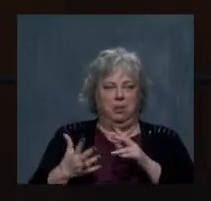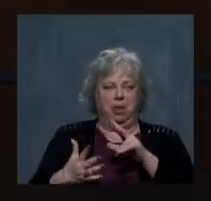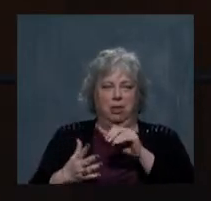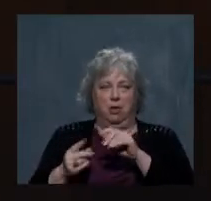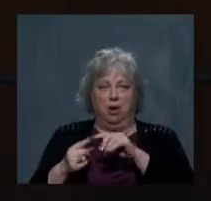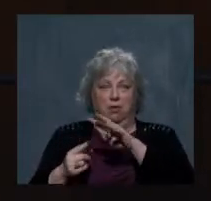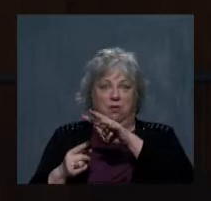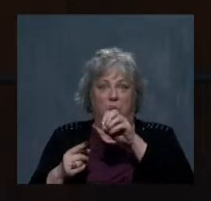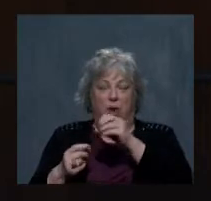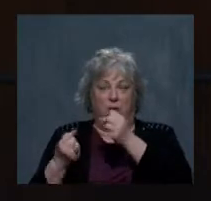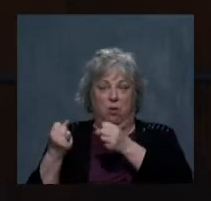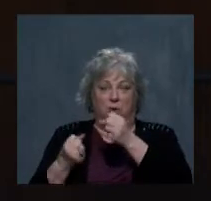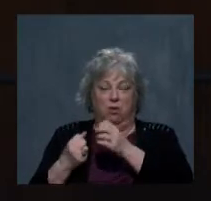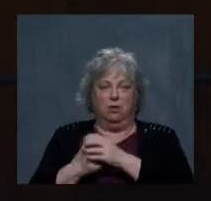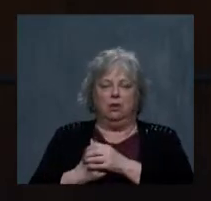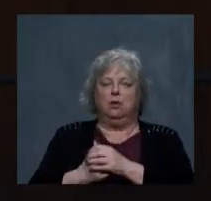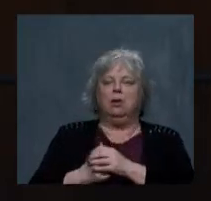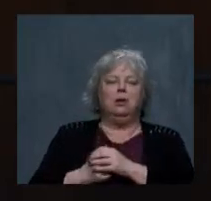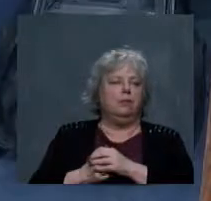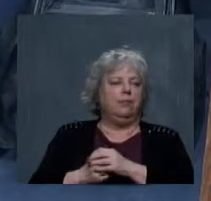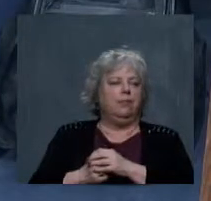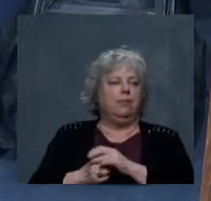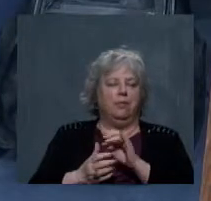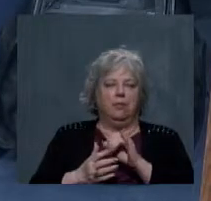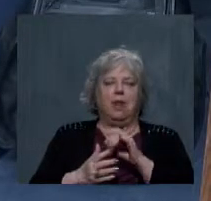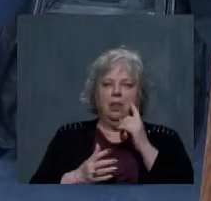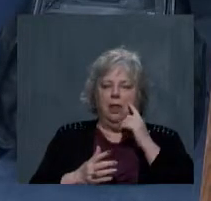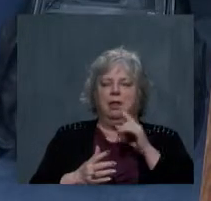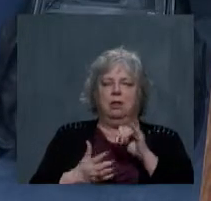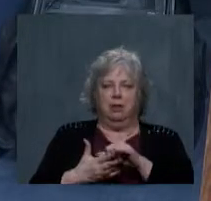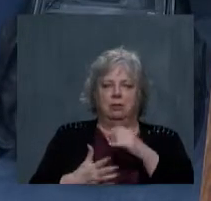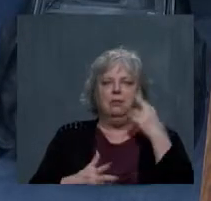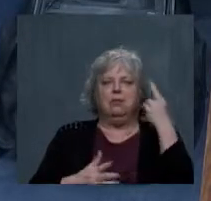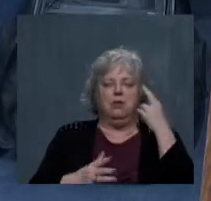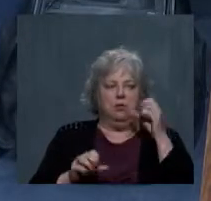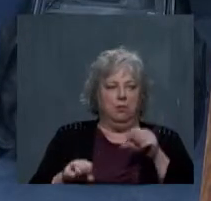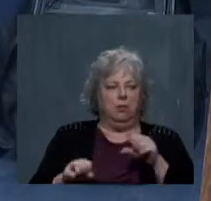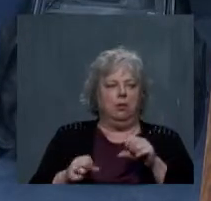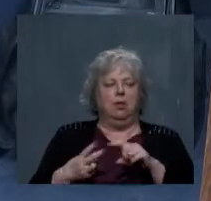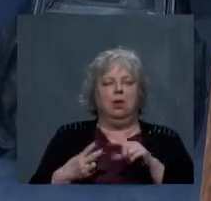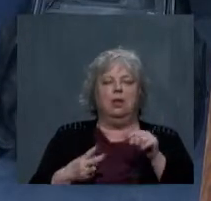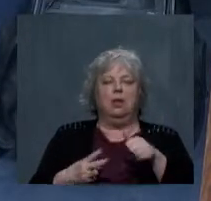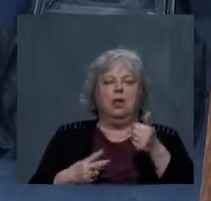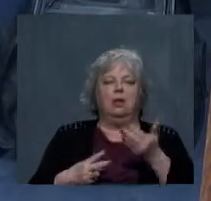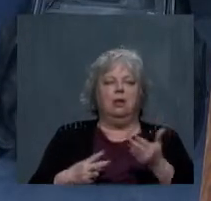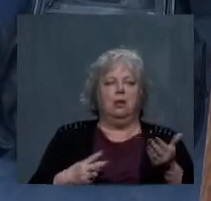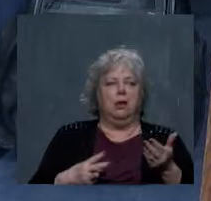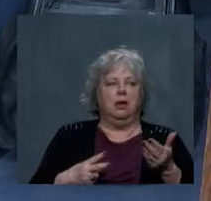30 to 40 cars during? That would be reasonable. Also, the other thing is,